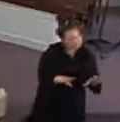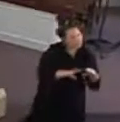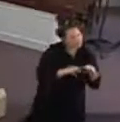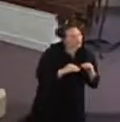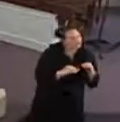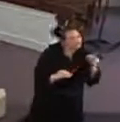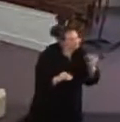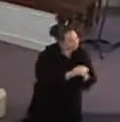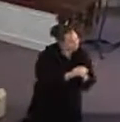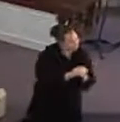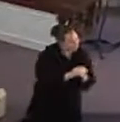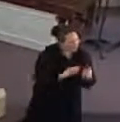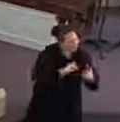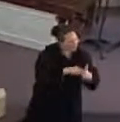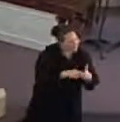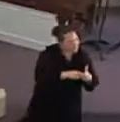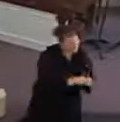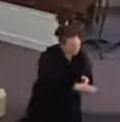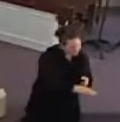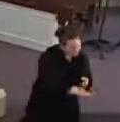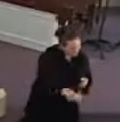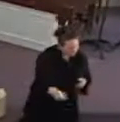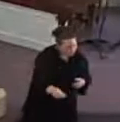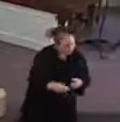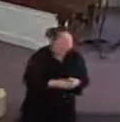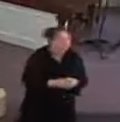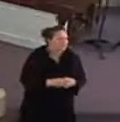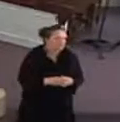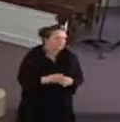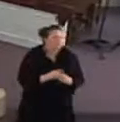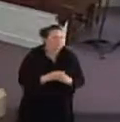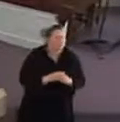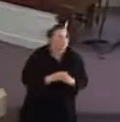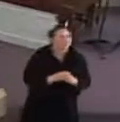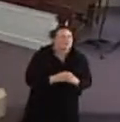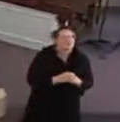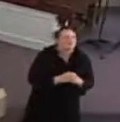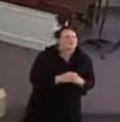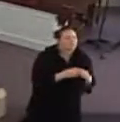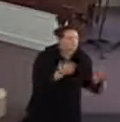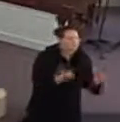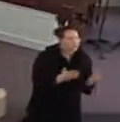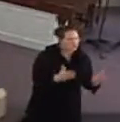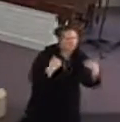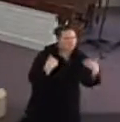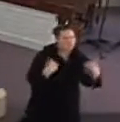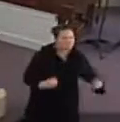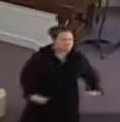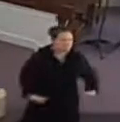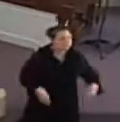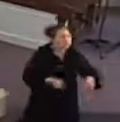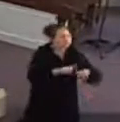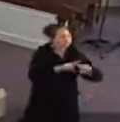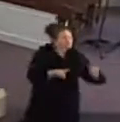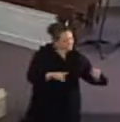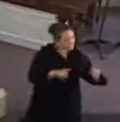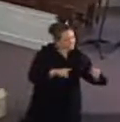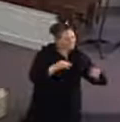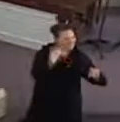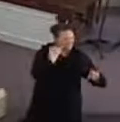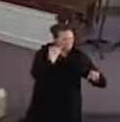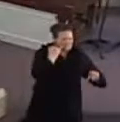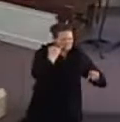thing. Verse 8, for he that soweth to the flesh shall of the flesh reap corruption, but he that soweth to the Spirit shall of the